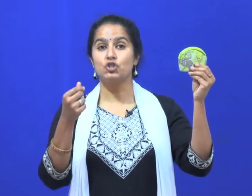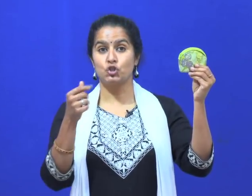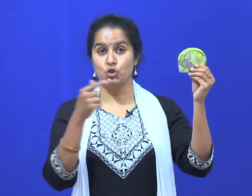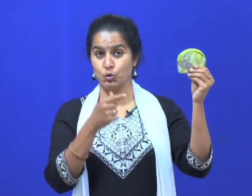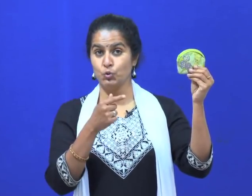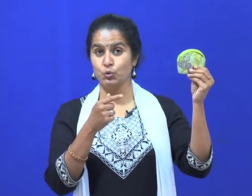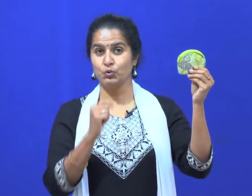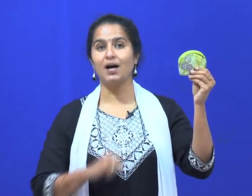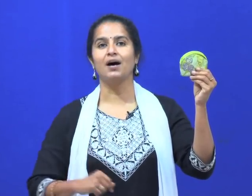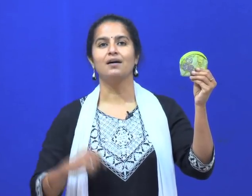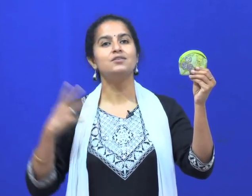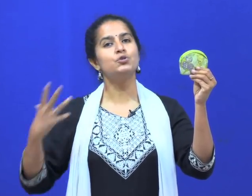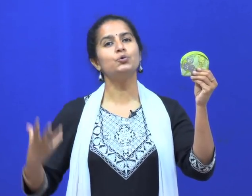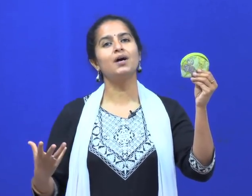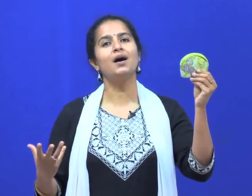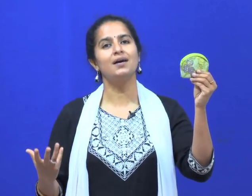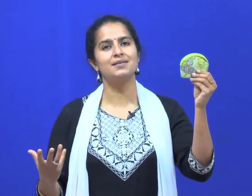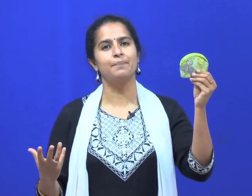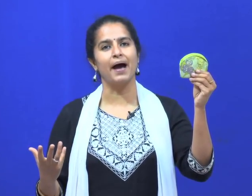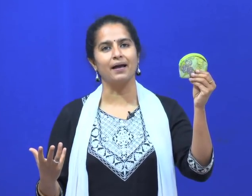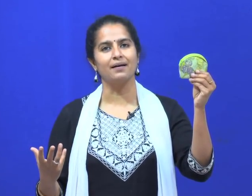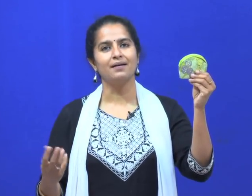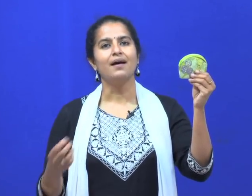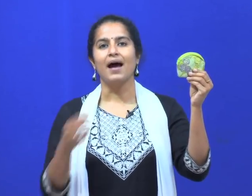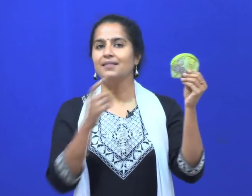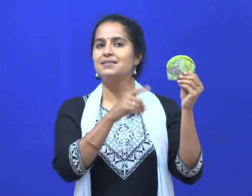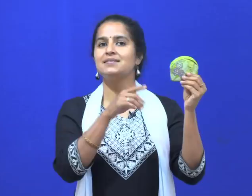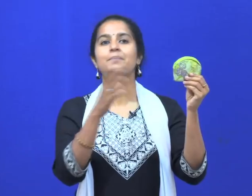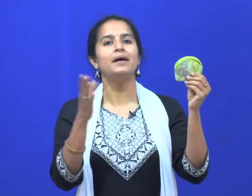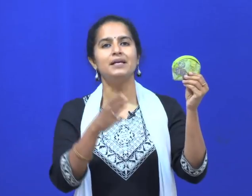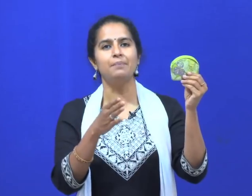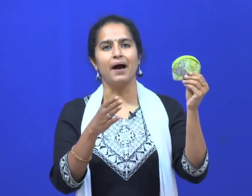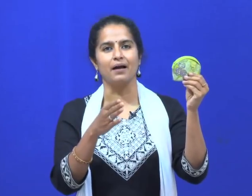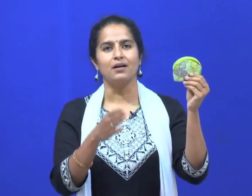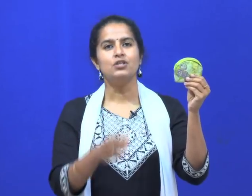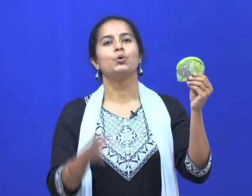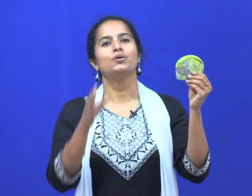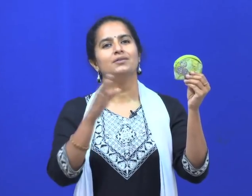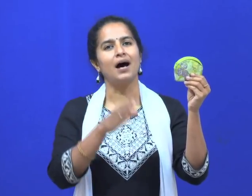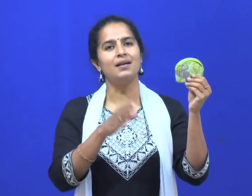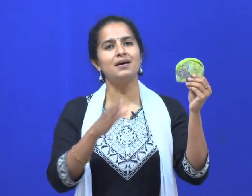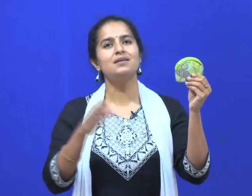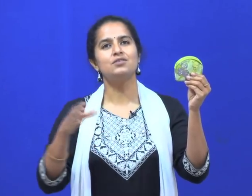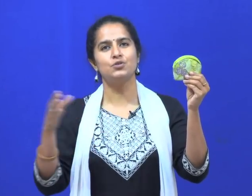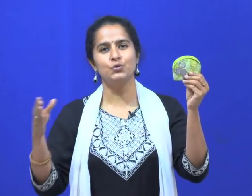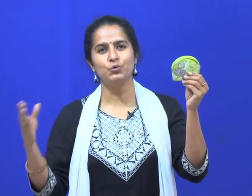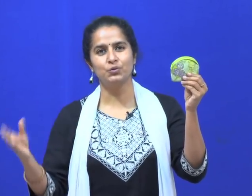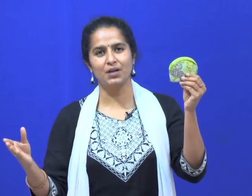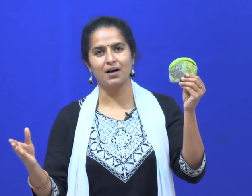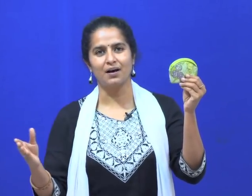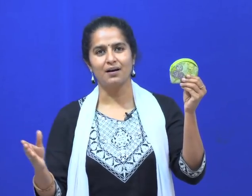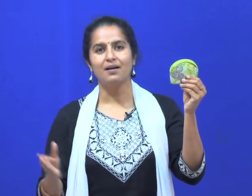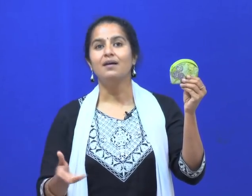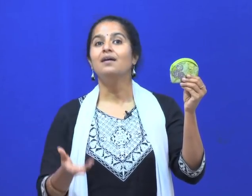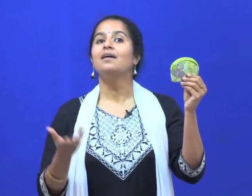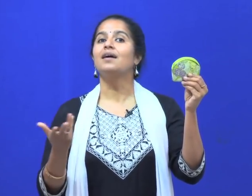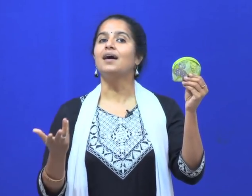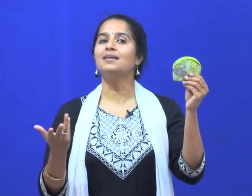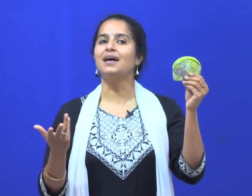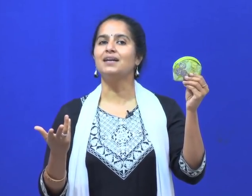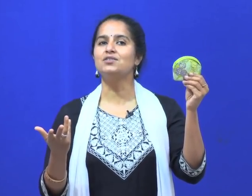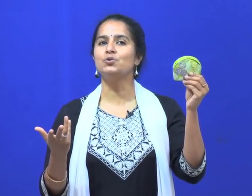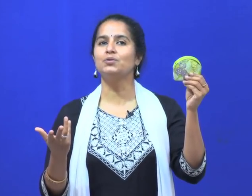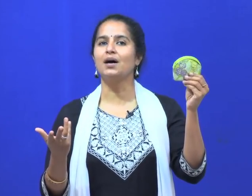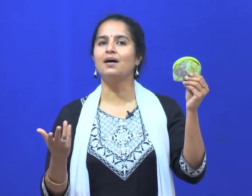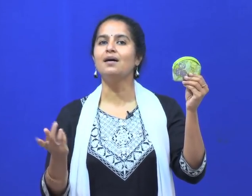Dhana syutaha. Syutaha is a bag. And this is a money bag. So, dhana syutaha.